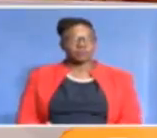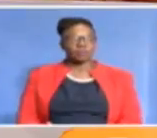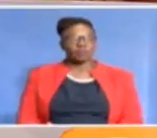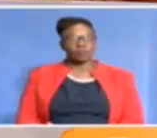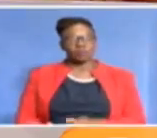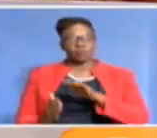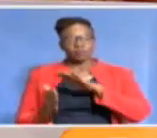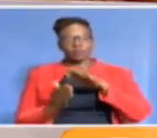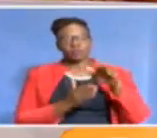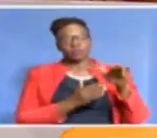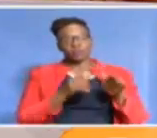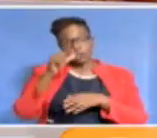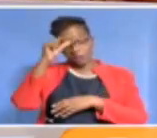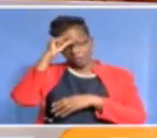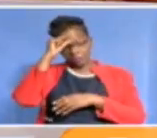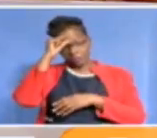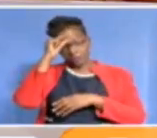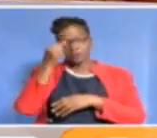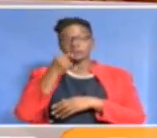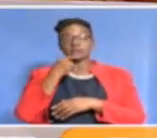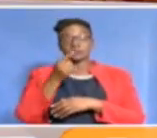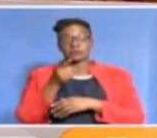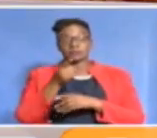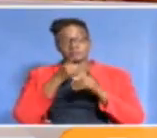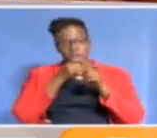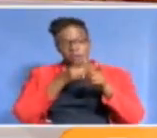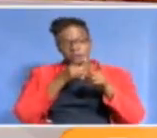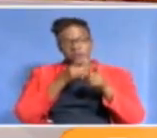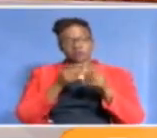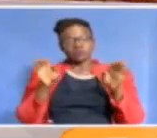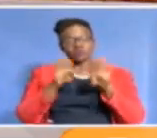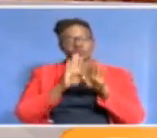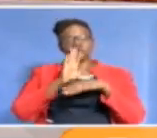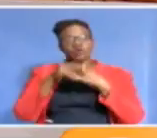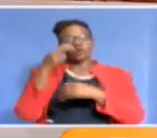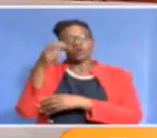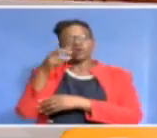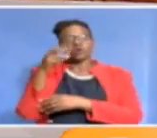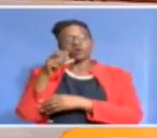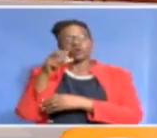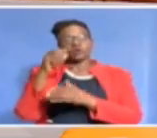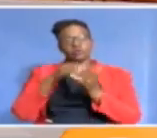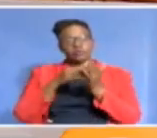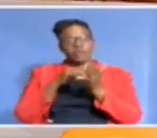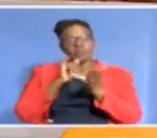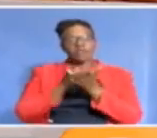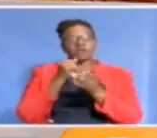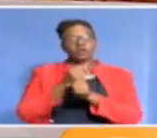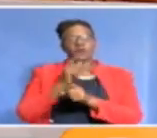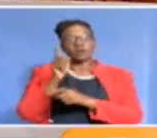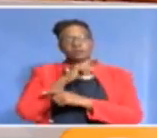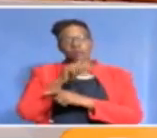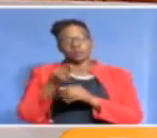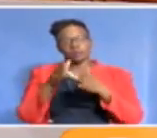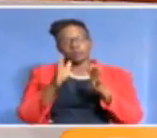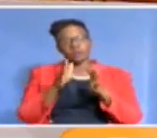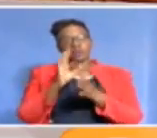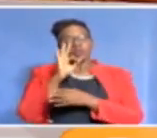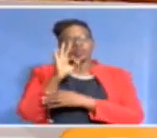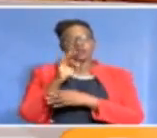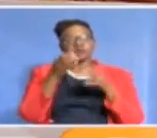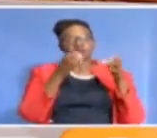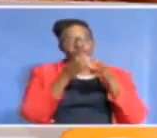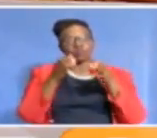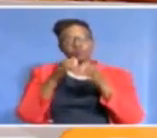The government is threatening to shut down all gold mines it accuses of operating illegally. Three agencies, including the National Environment